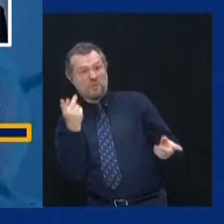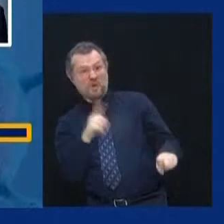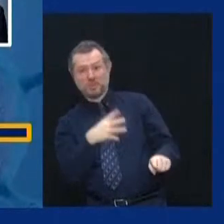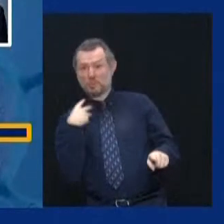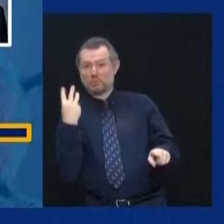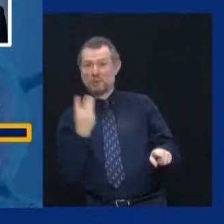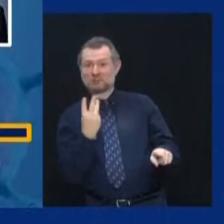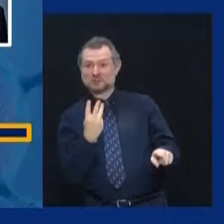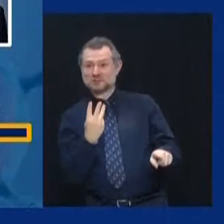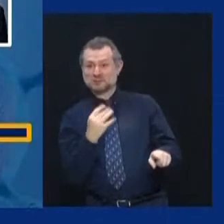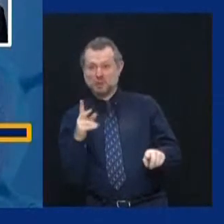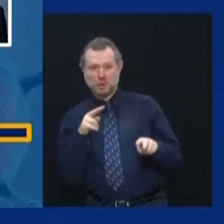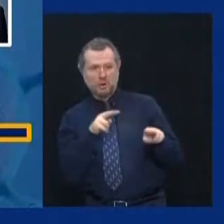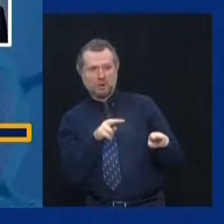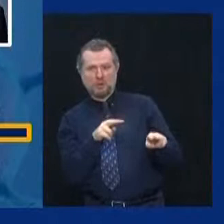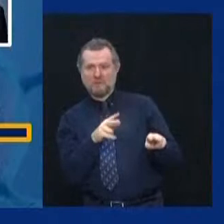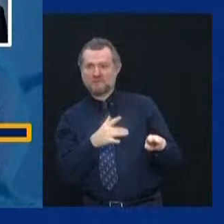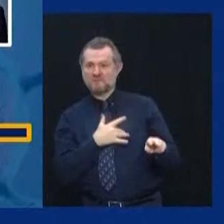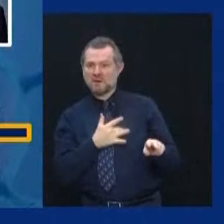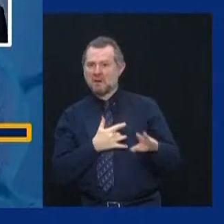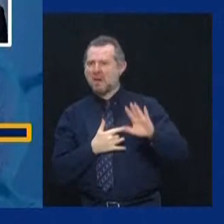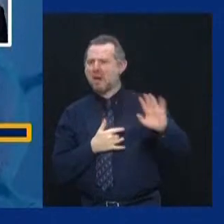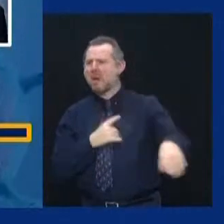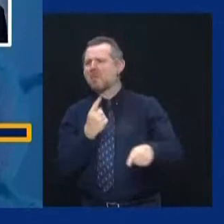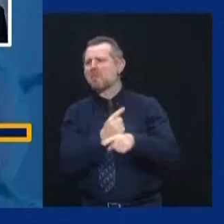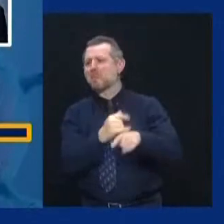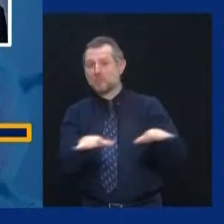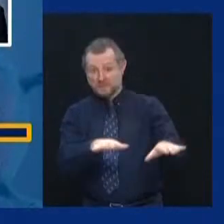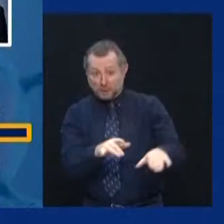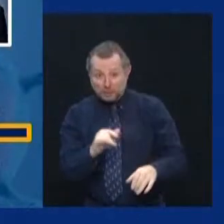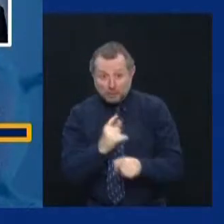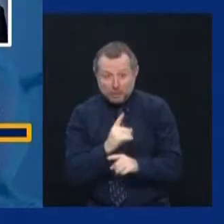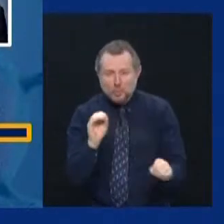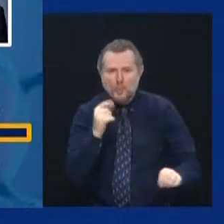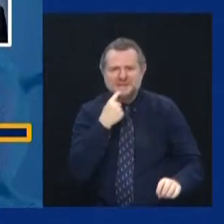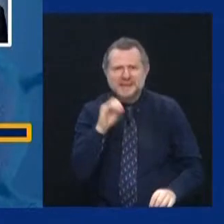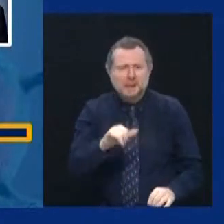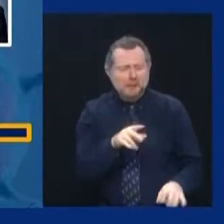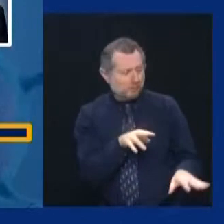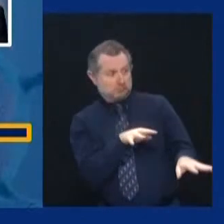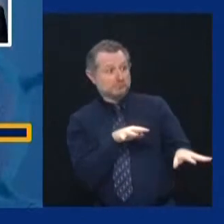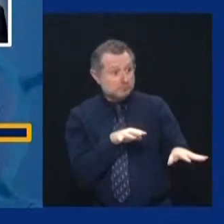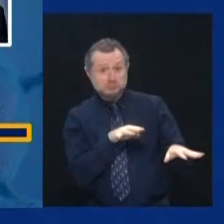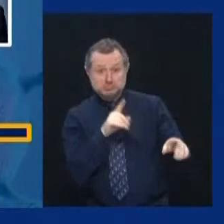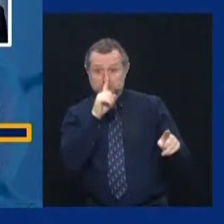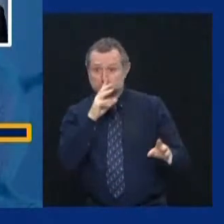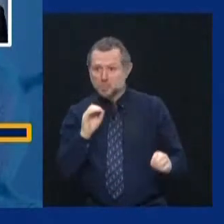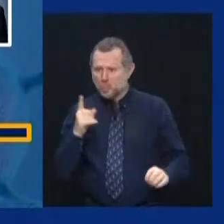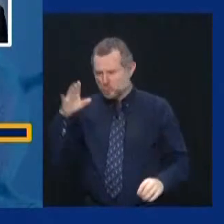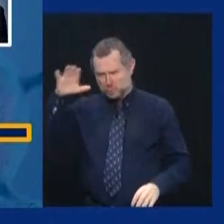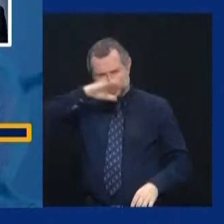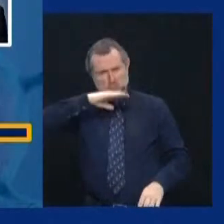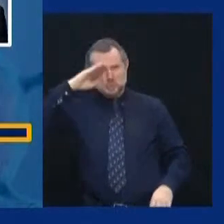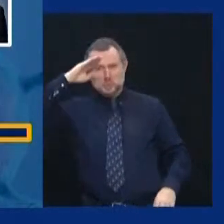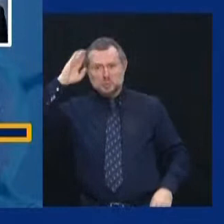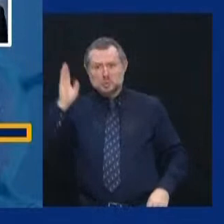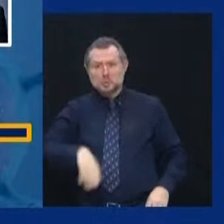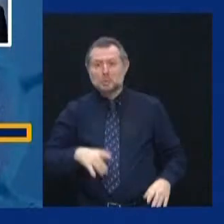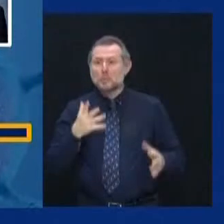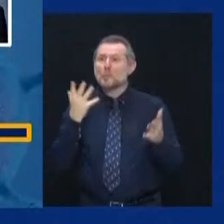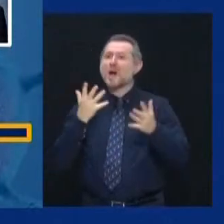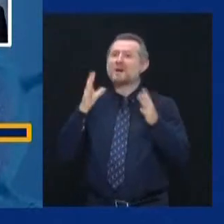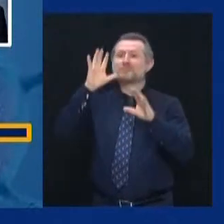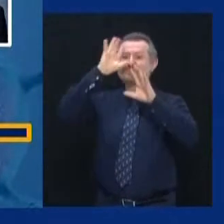and said, this is okay. There's no reasonable American who saw what the president did and said, this